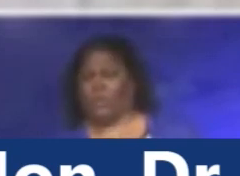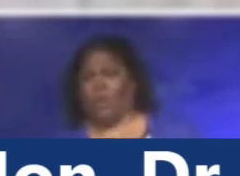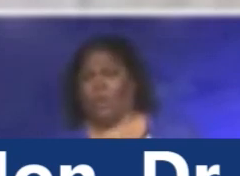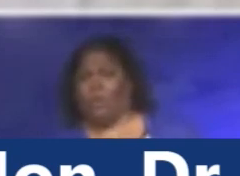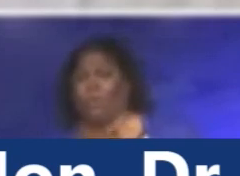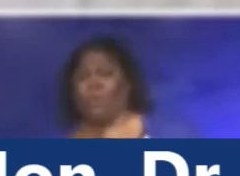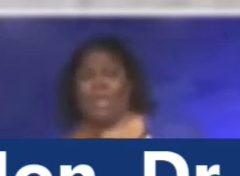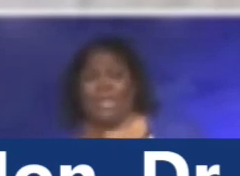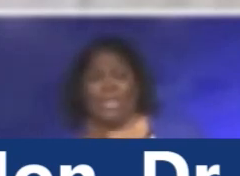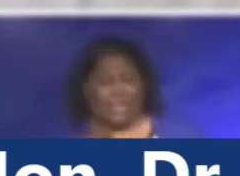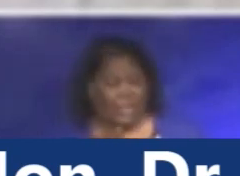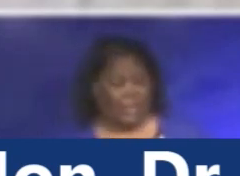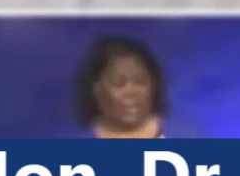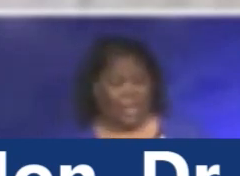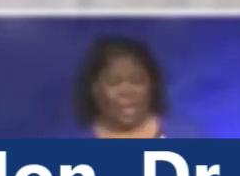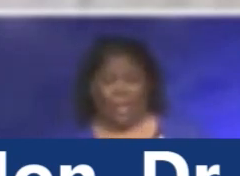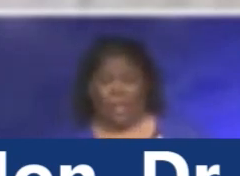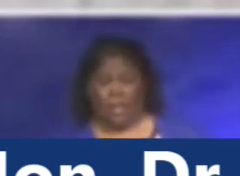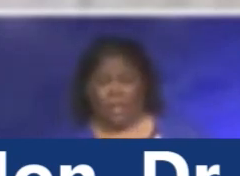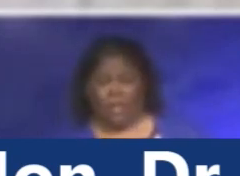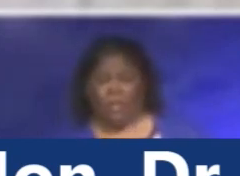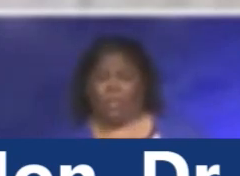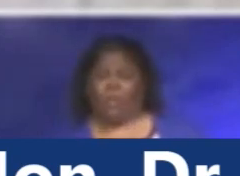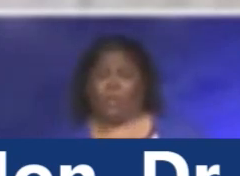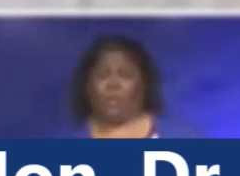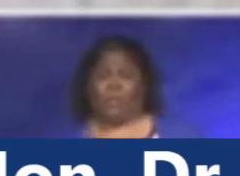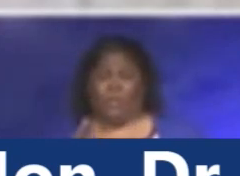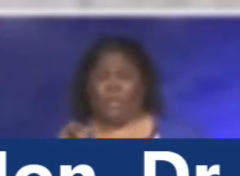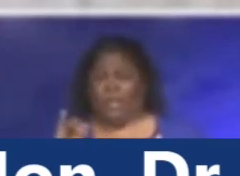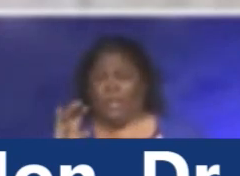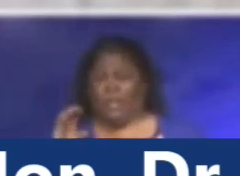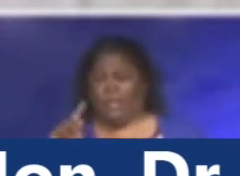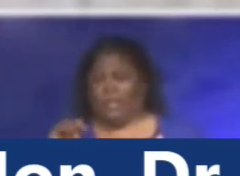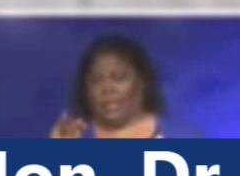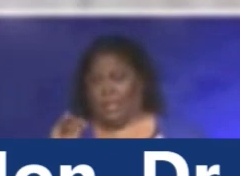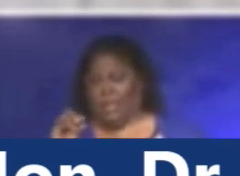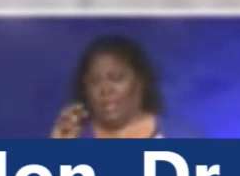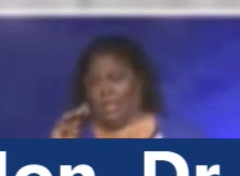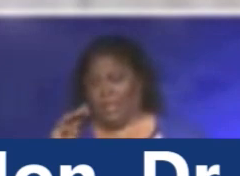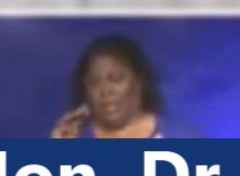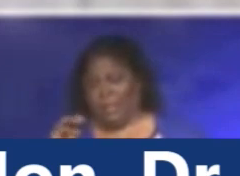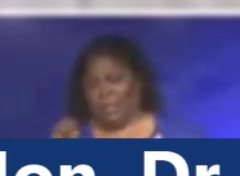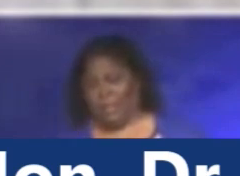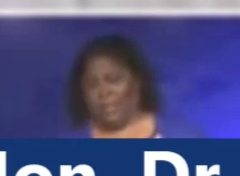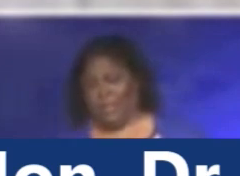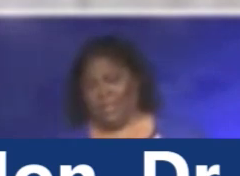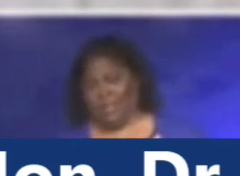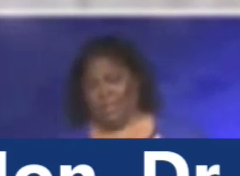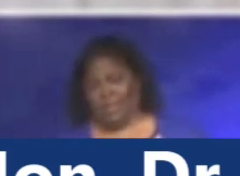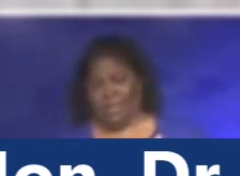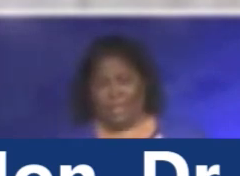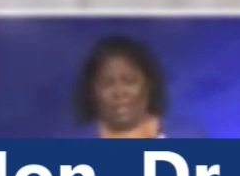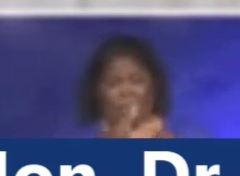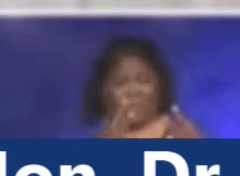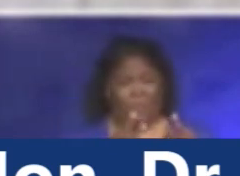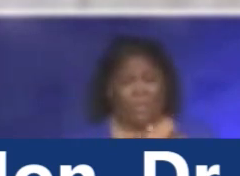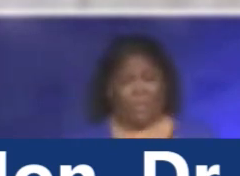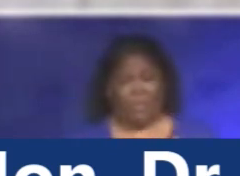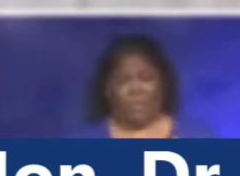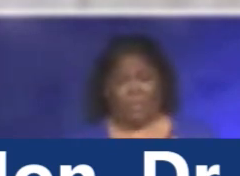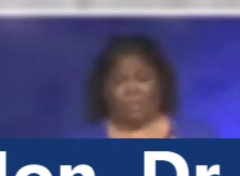of victims and perpetrators, and the impacts on the individual, families,